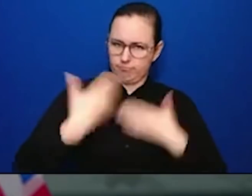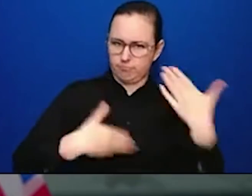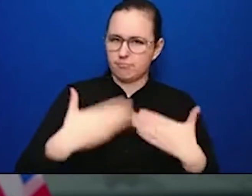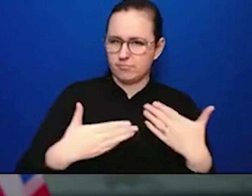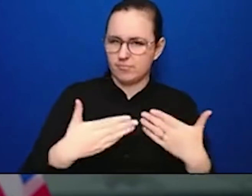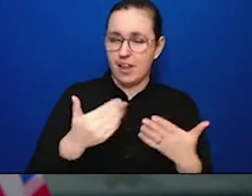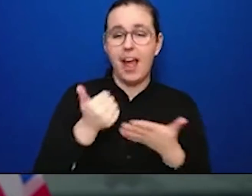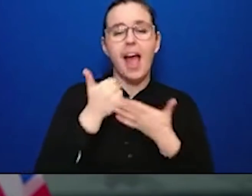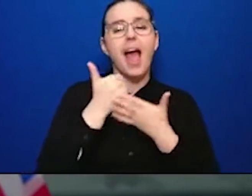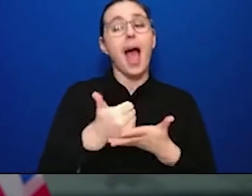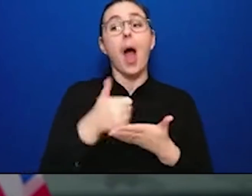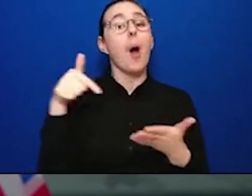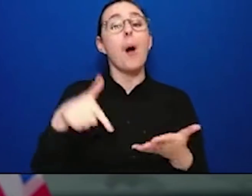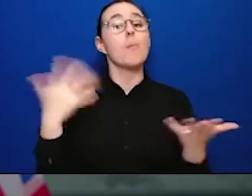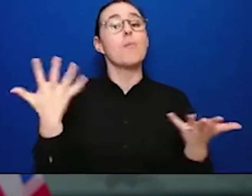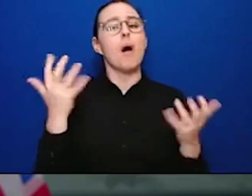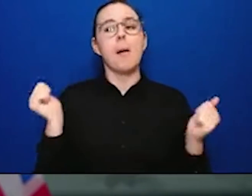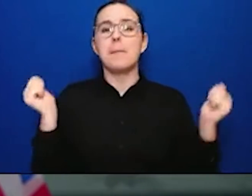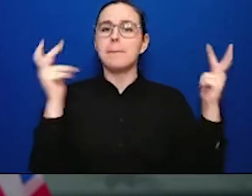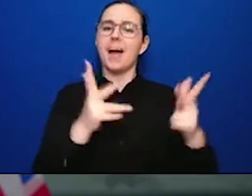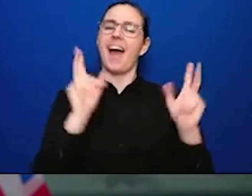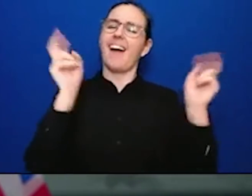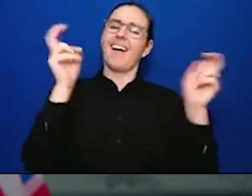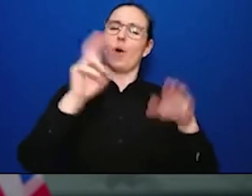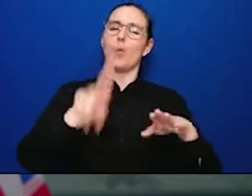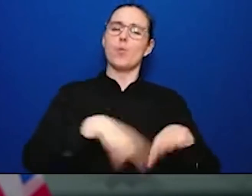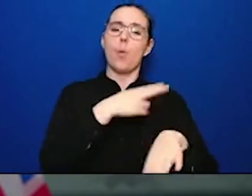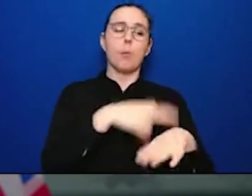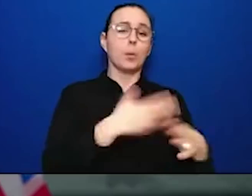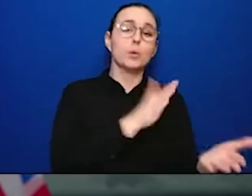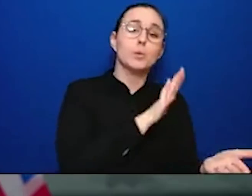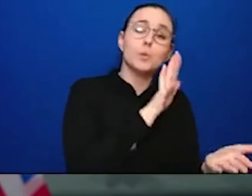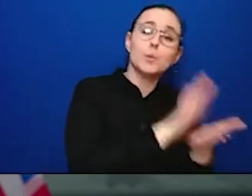all our kids. Our next question is from